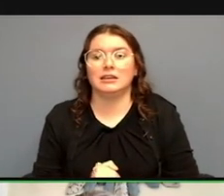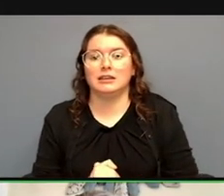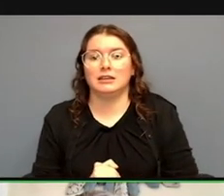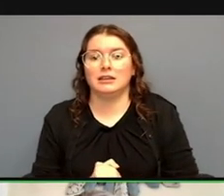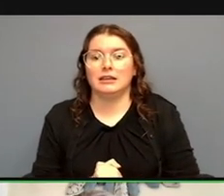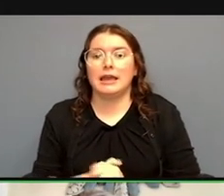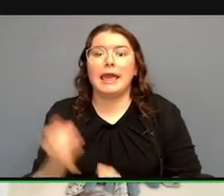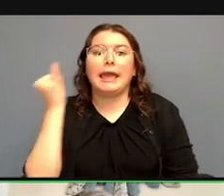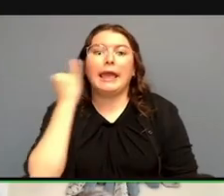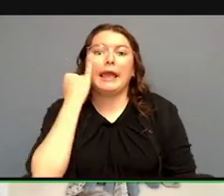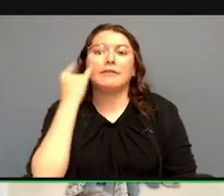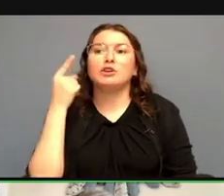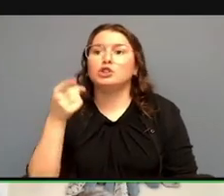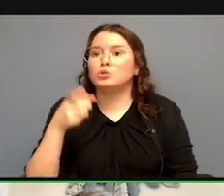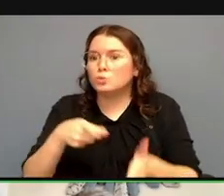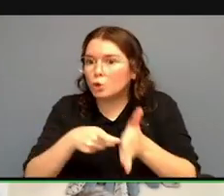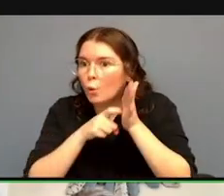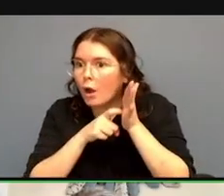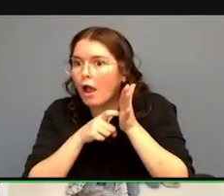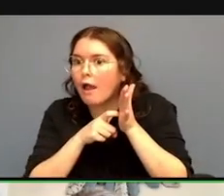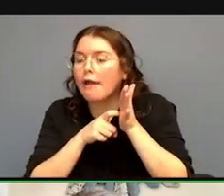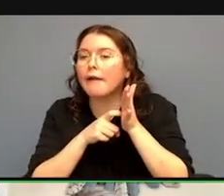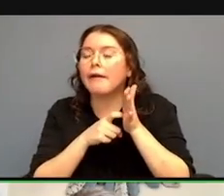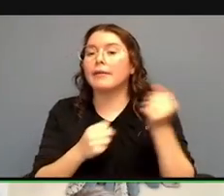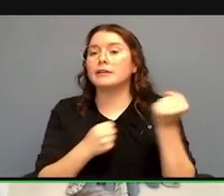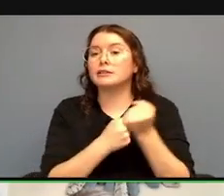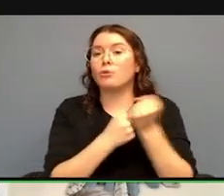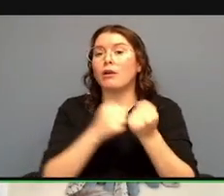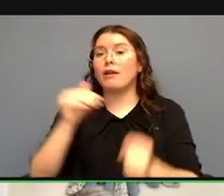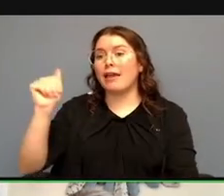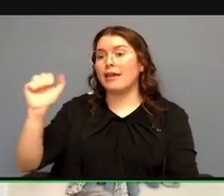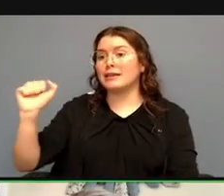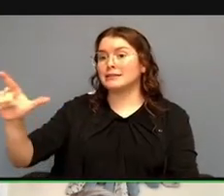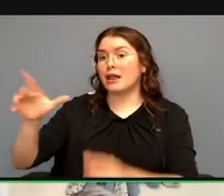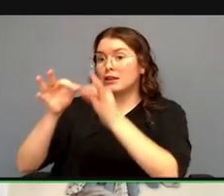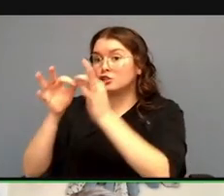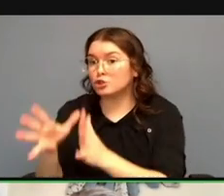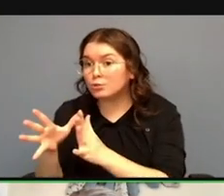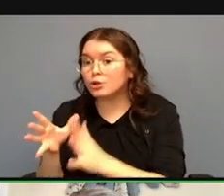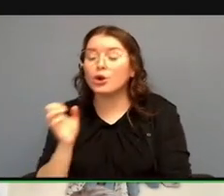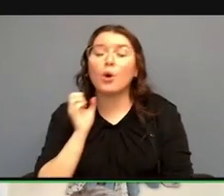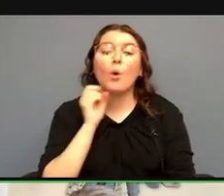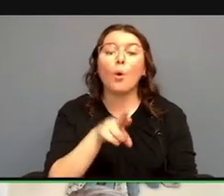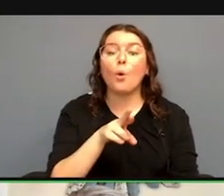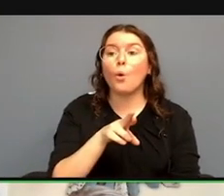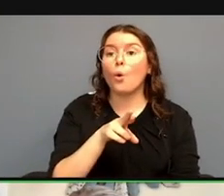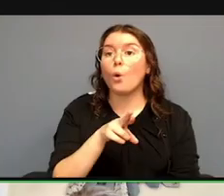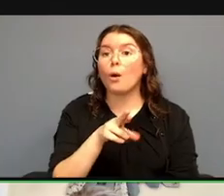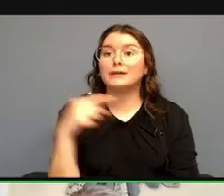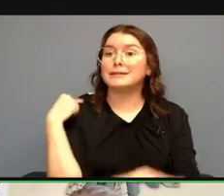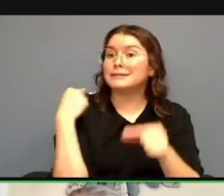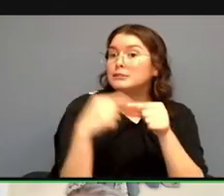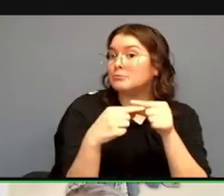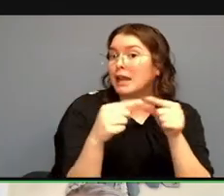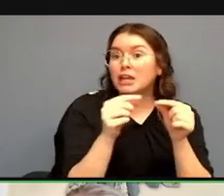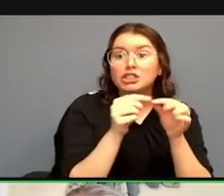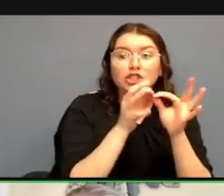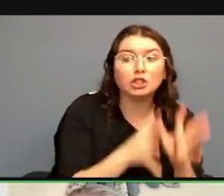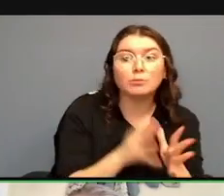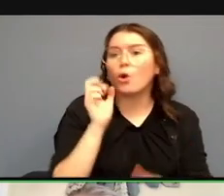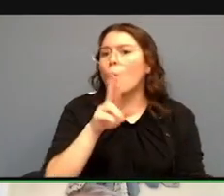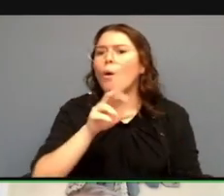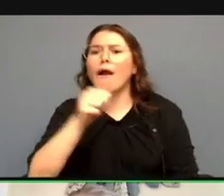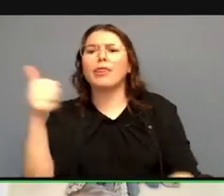If you are requiring the support of an ASL interpreter or a Spanish interpreter or another